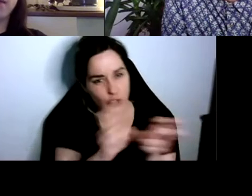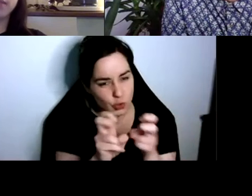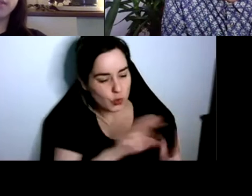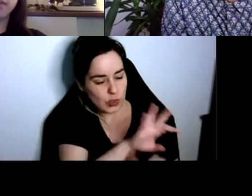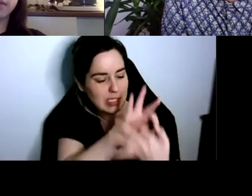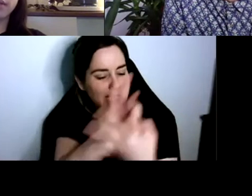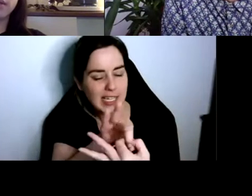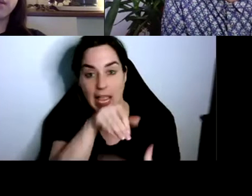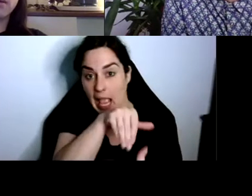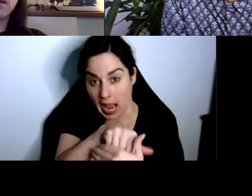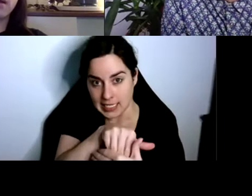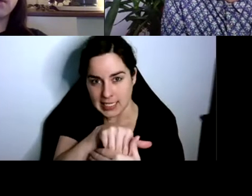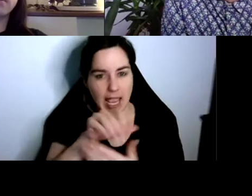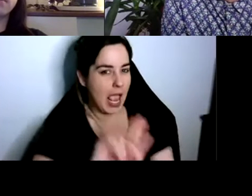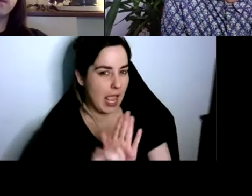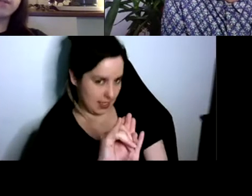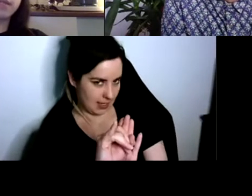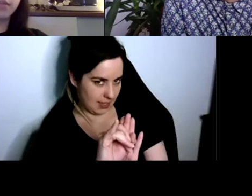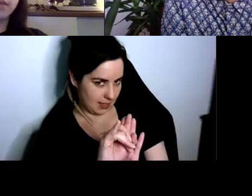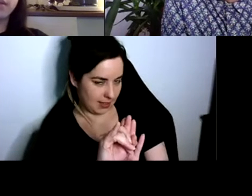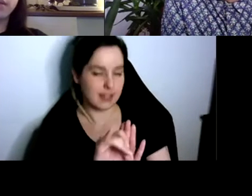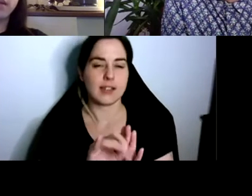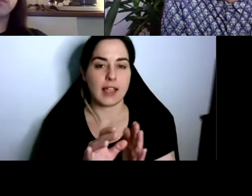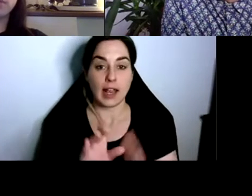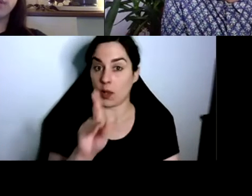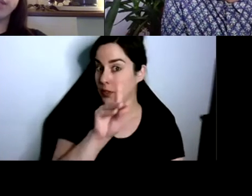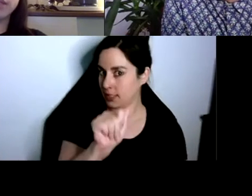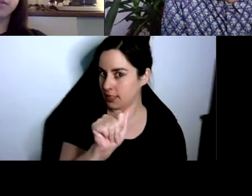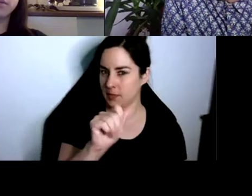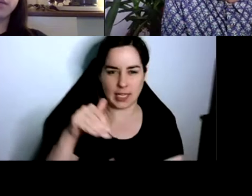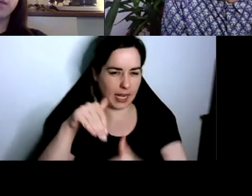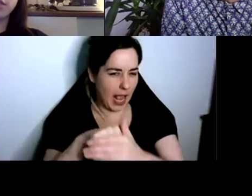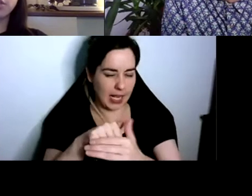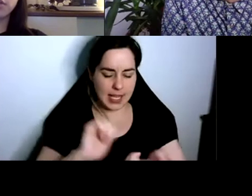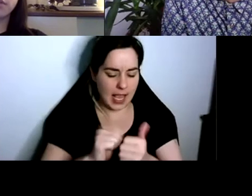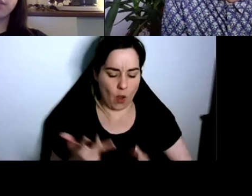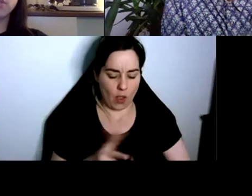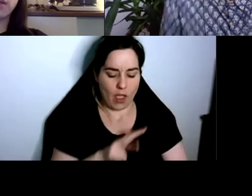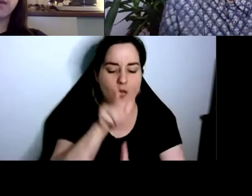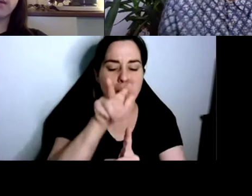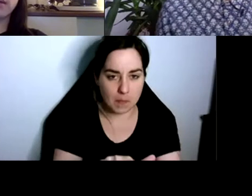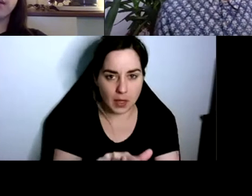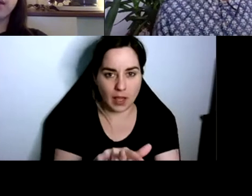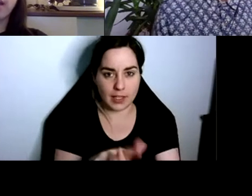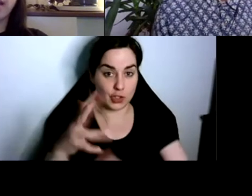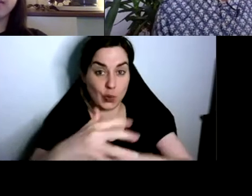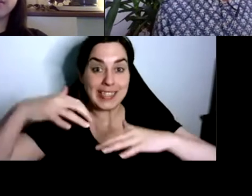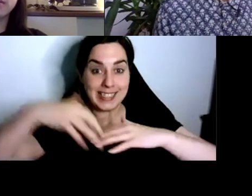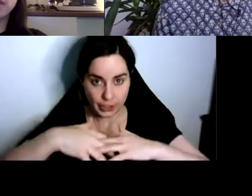and how disability and accessibility kind of relate to issues of